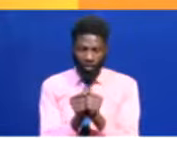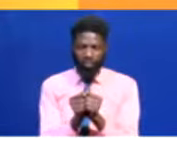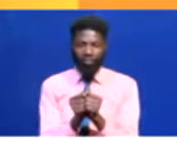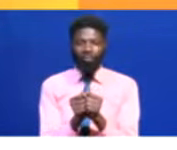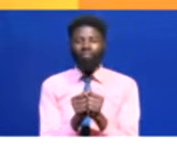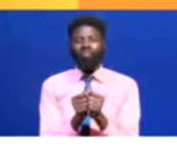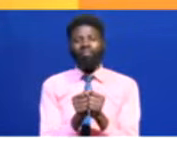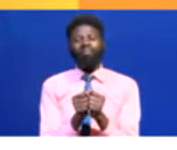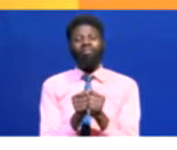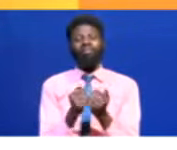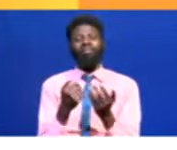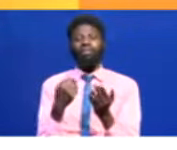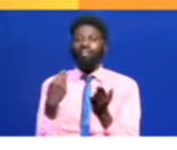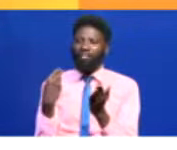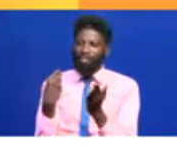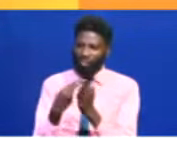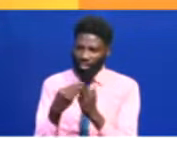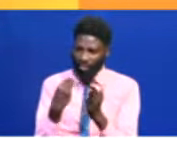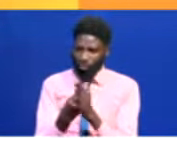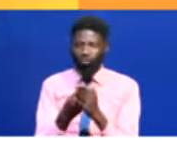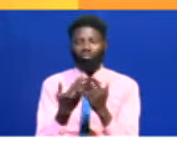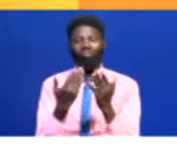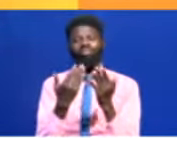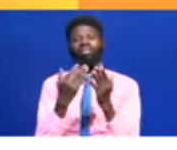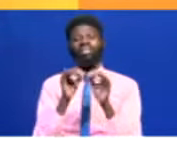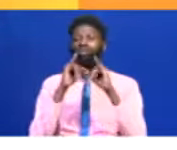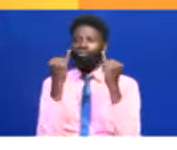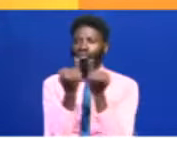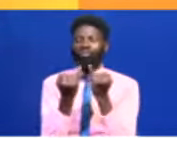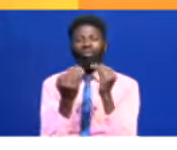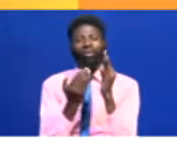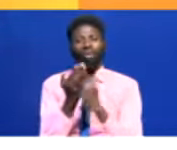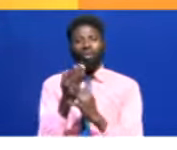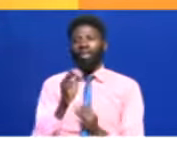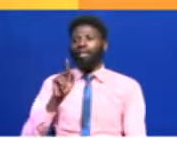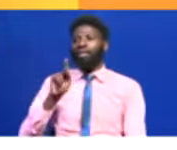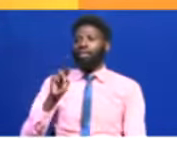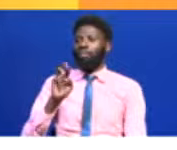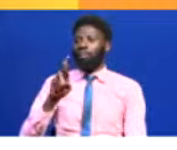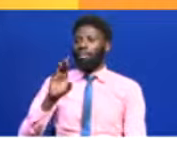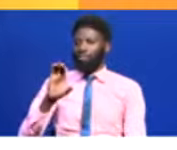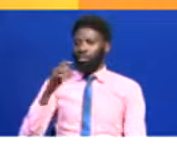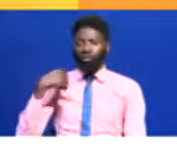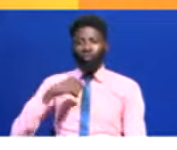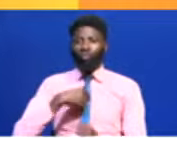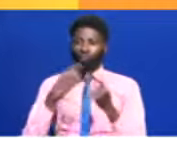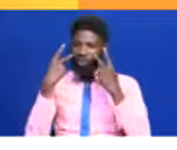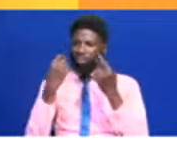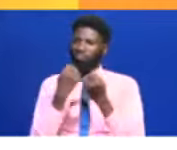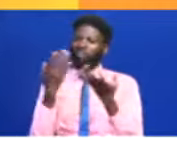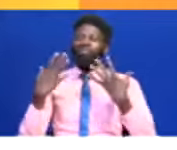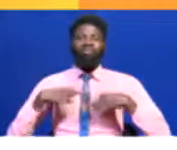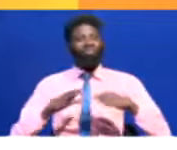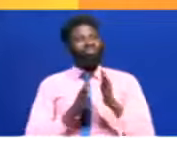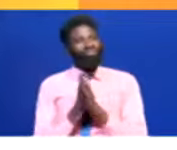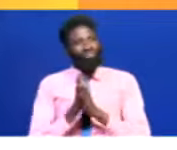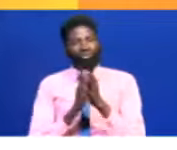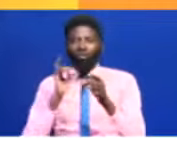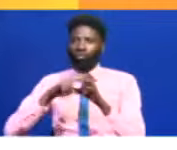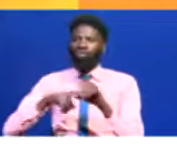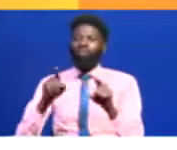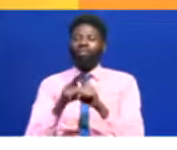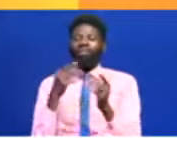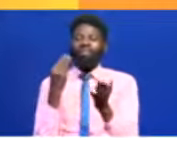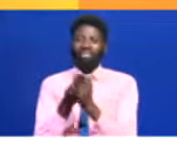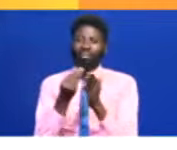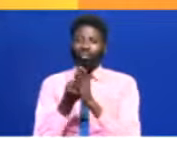with those financial institutions through the KMRC, and that way we have seen a lot of interest. A lot of even these financial institutions